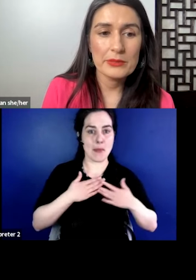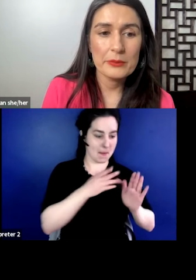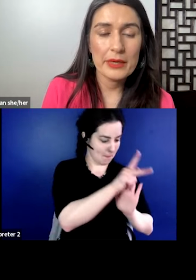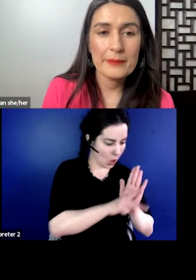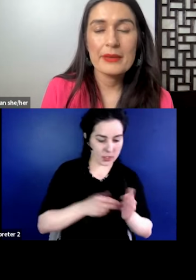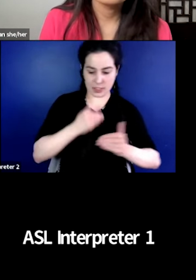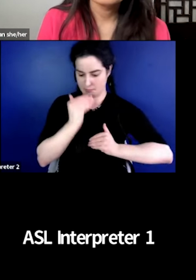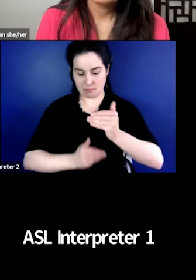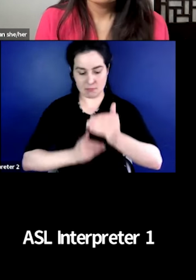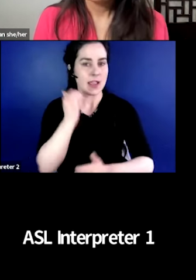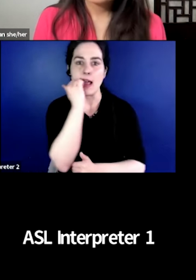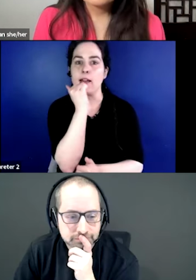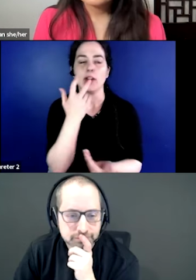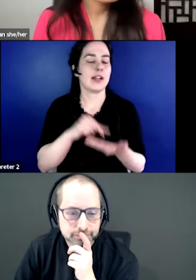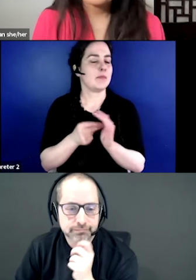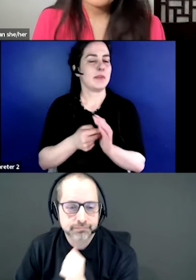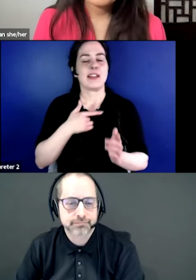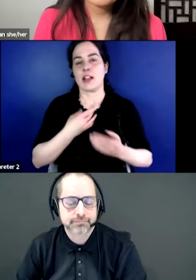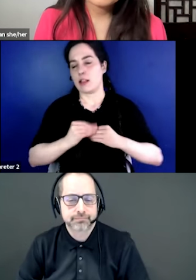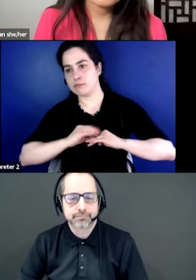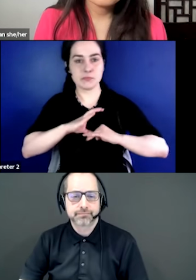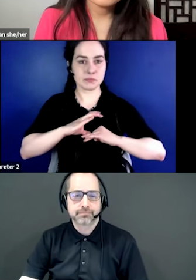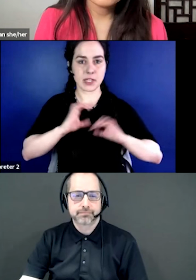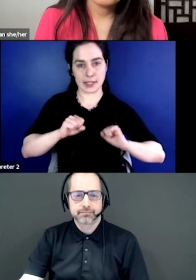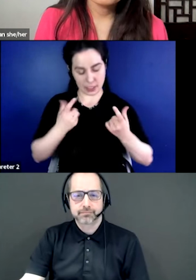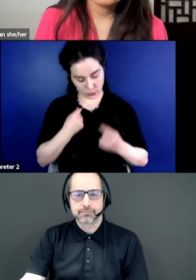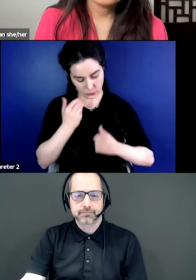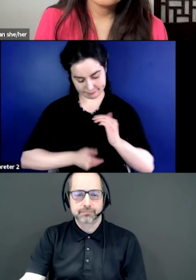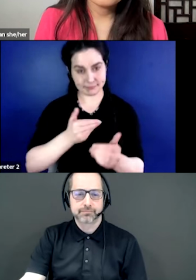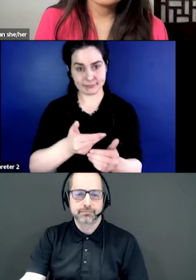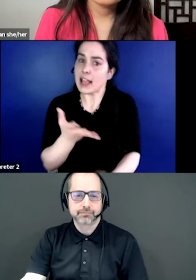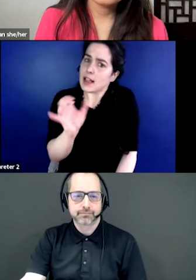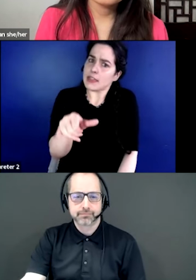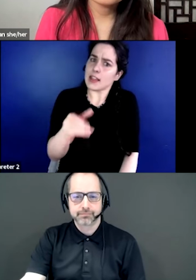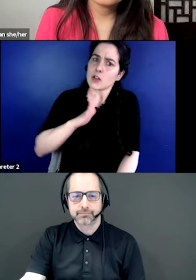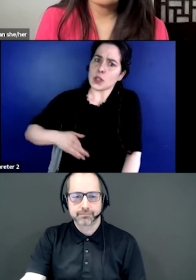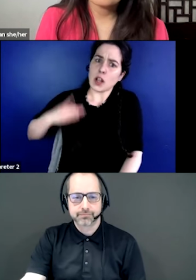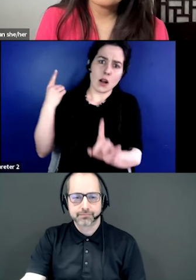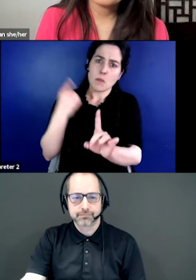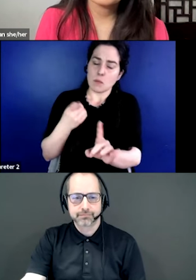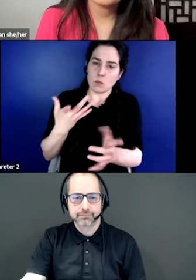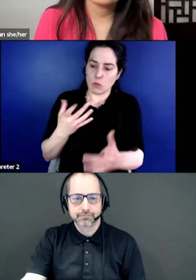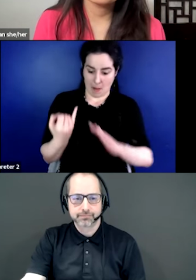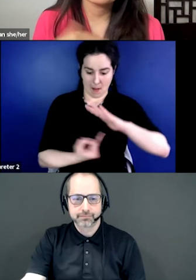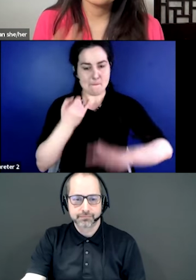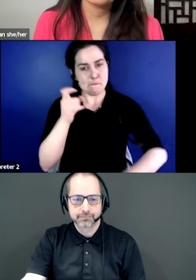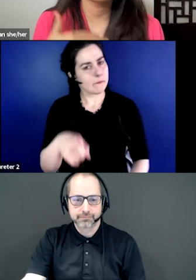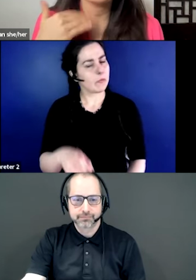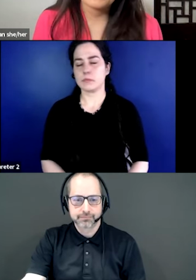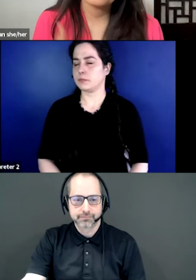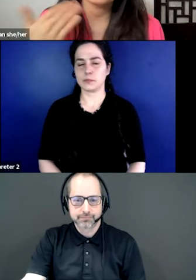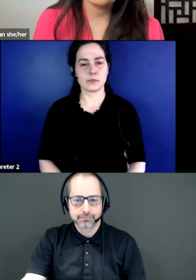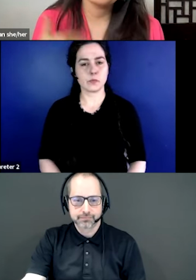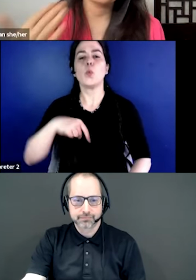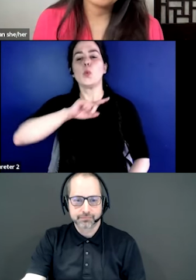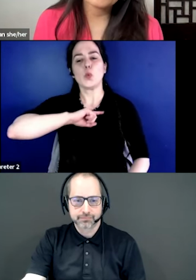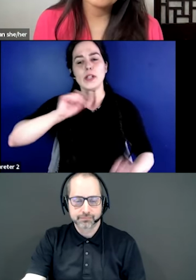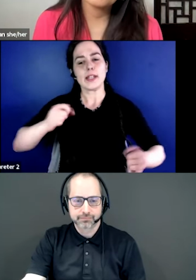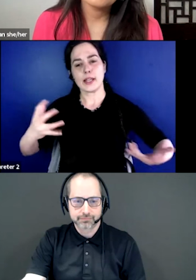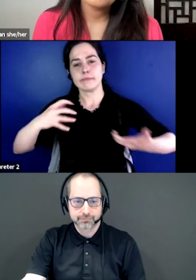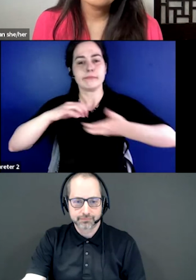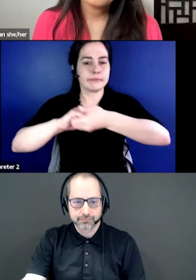doing what I'm doing. This is the thing, we don't have to be isolated all the time. We don't have to do this on our own. And I think that's the piece, is how do we keep